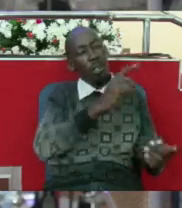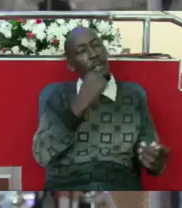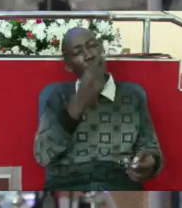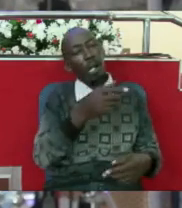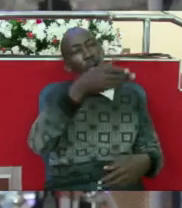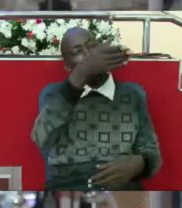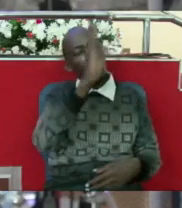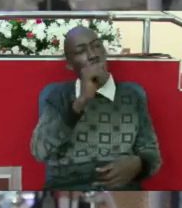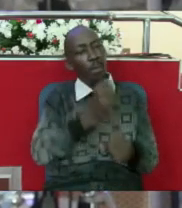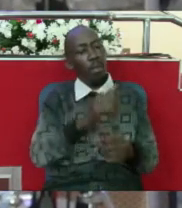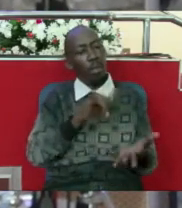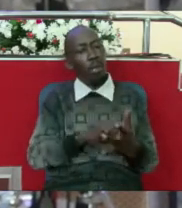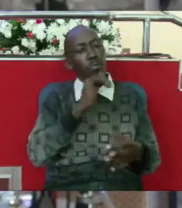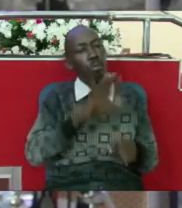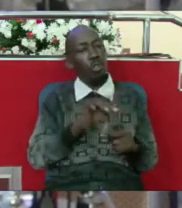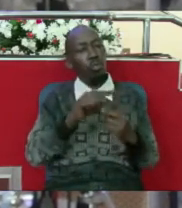me.